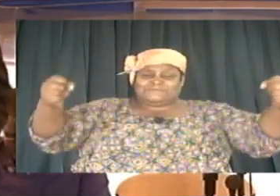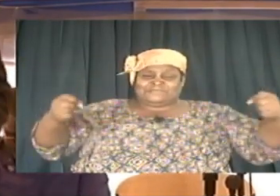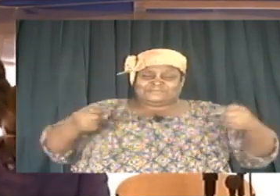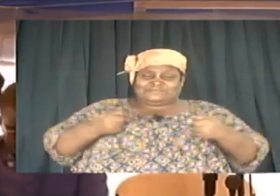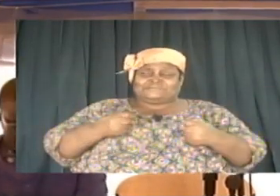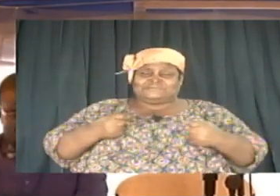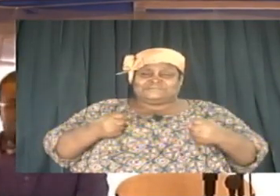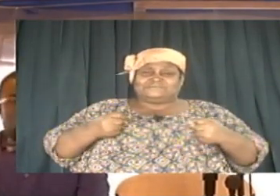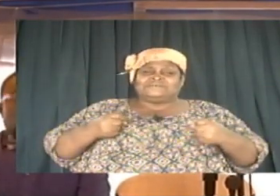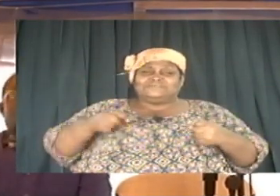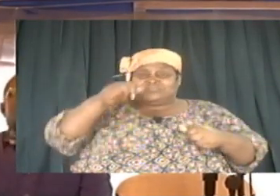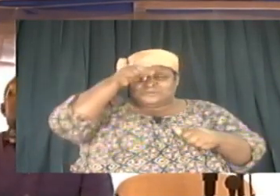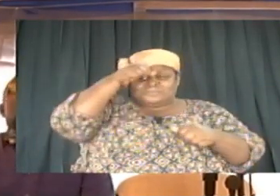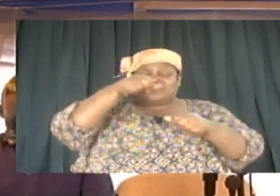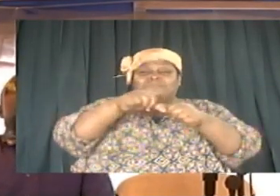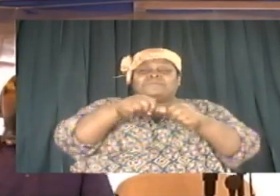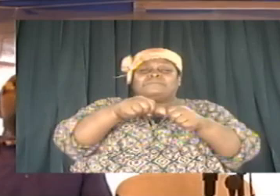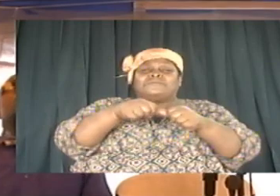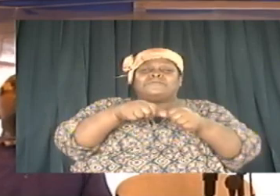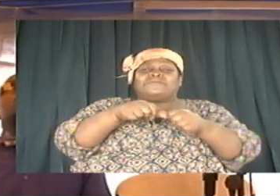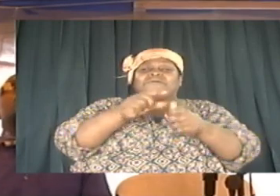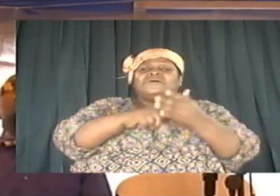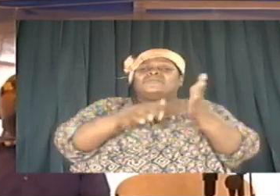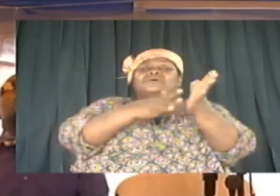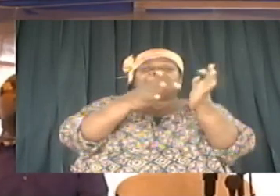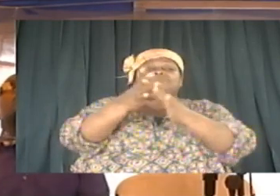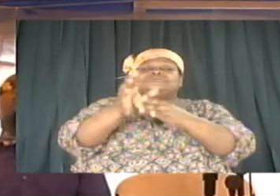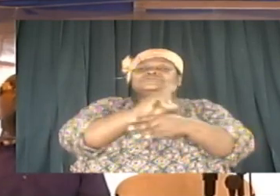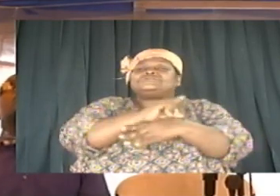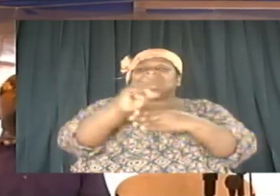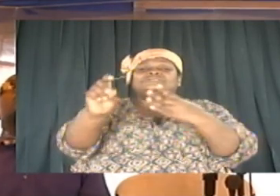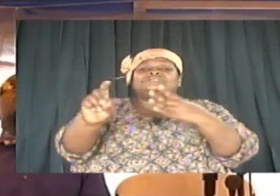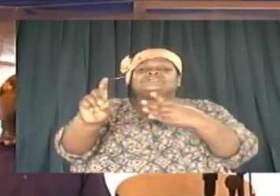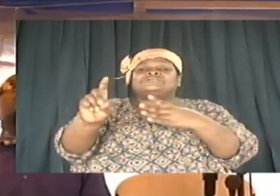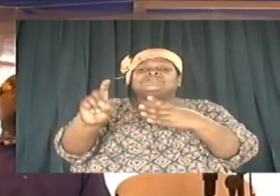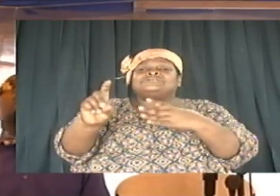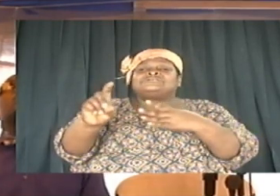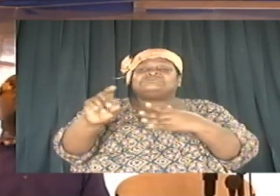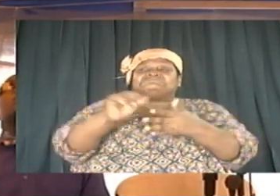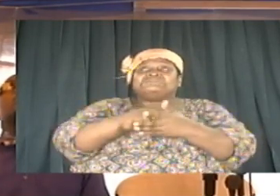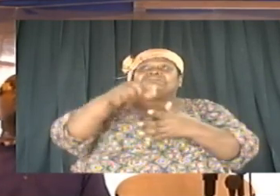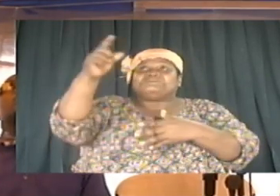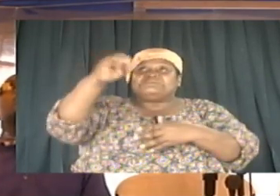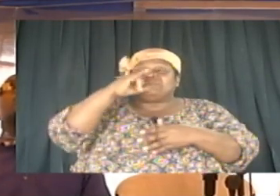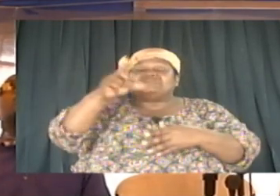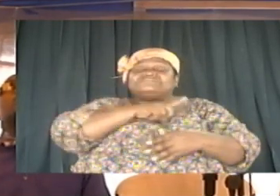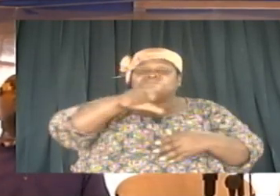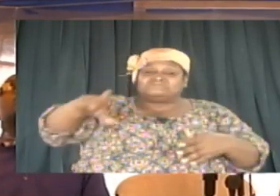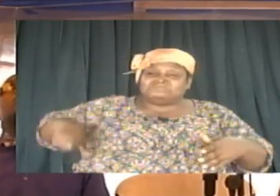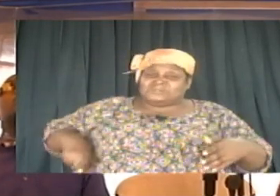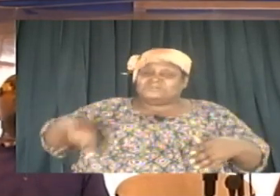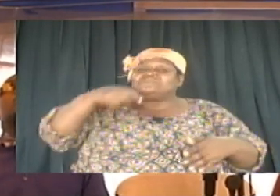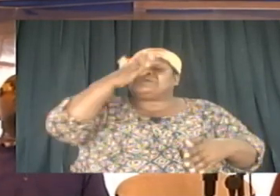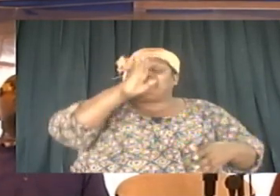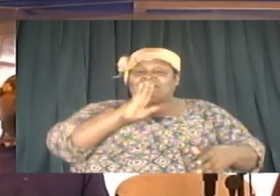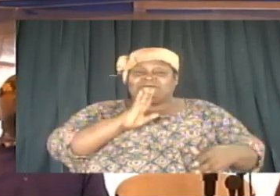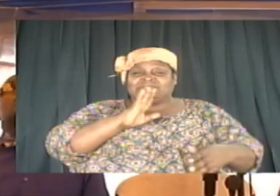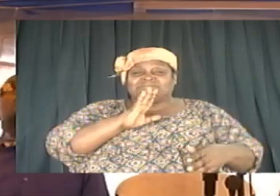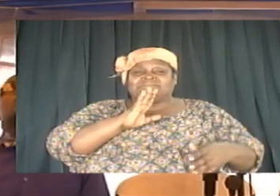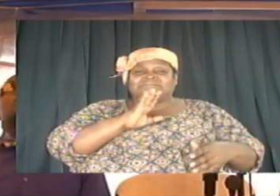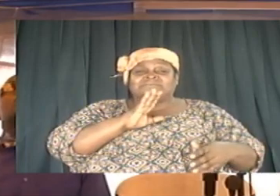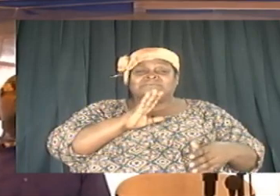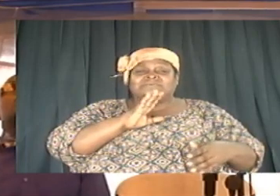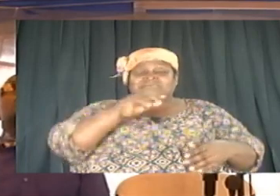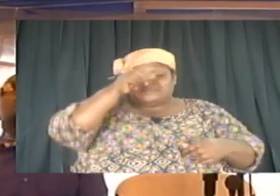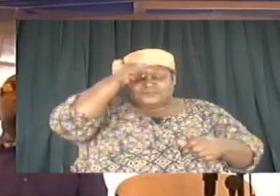Yes, remember what Jesus did, and that he is our Lord and our God. We are going to